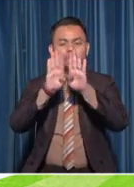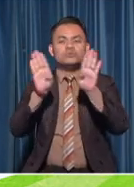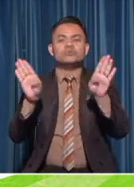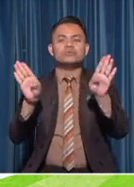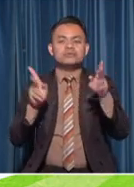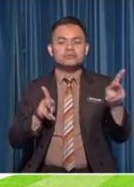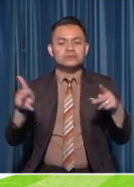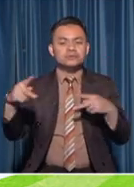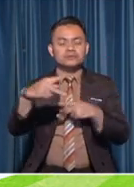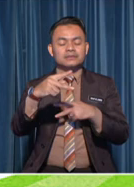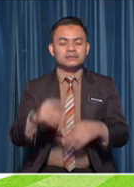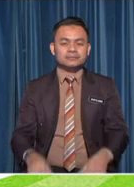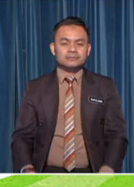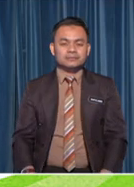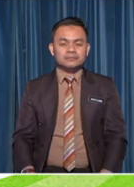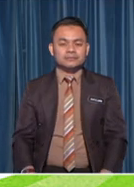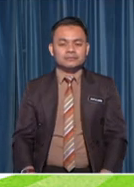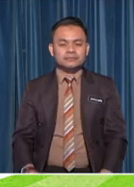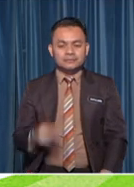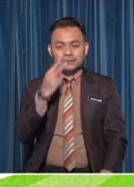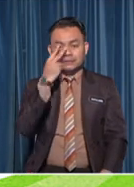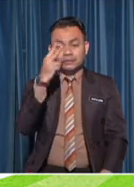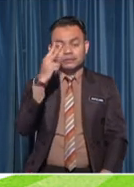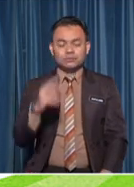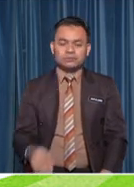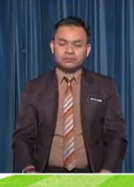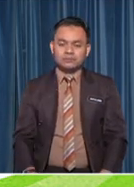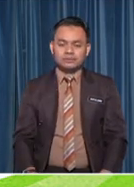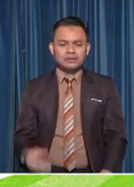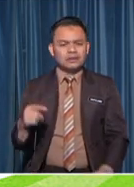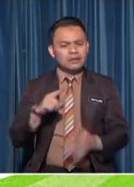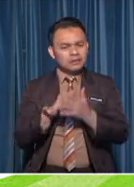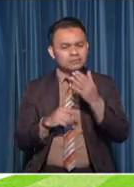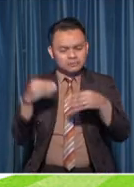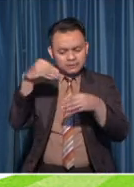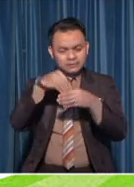box and take a look at what is inside it.